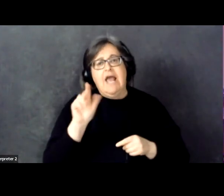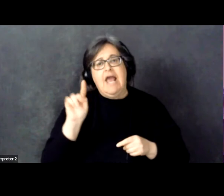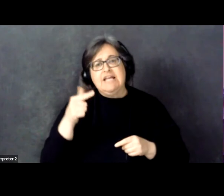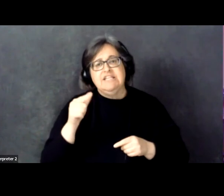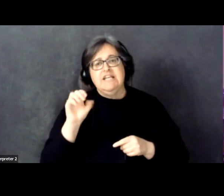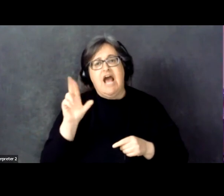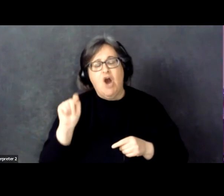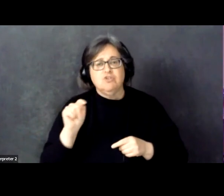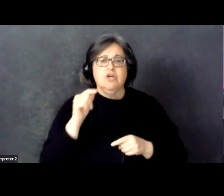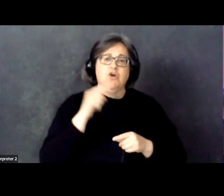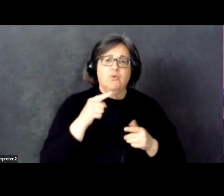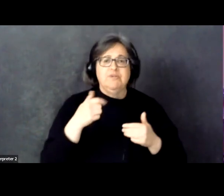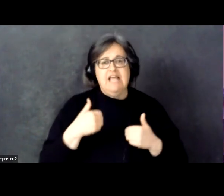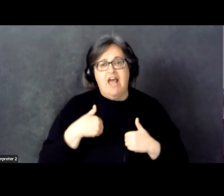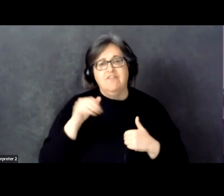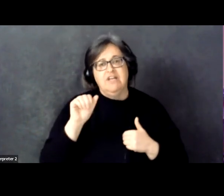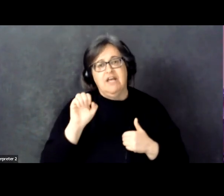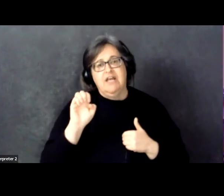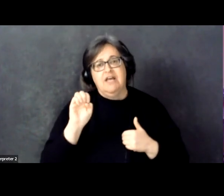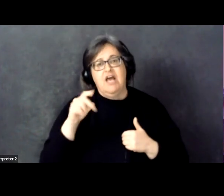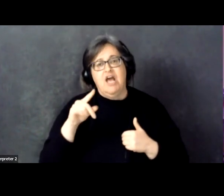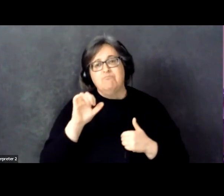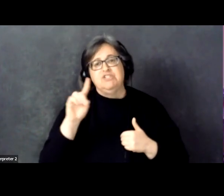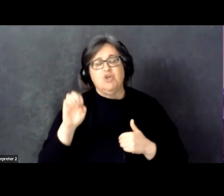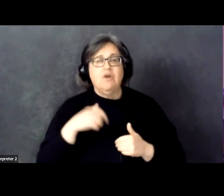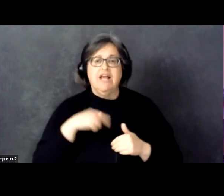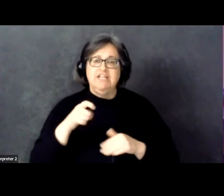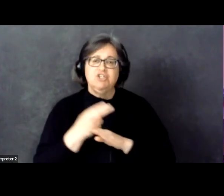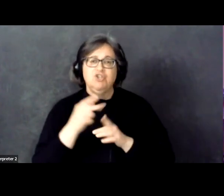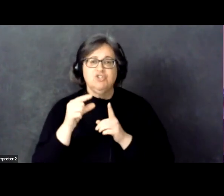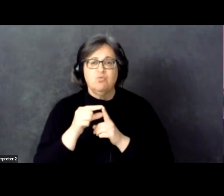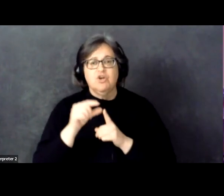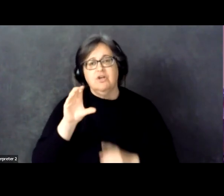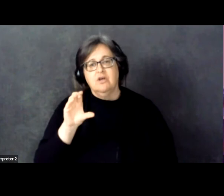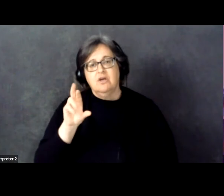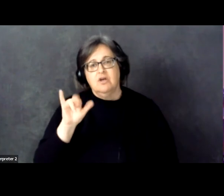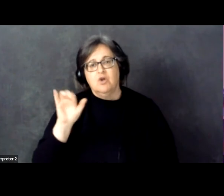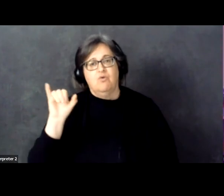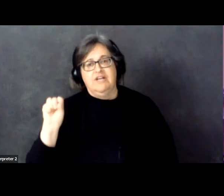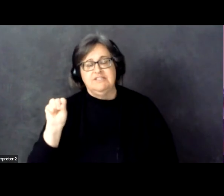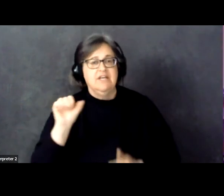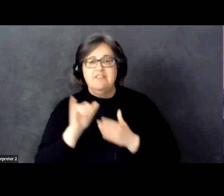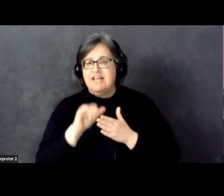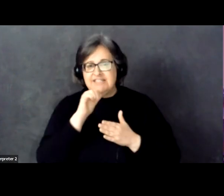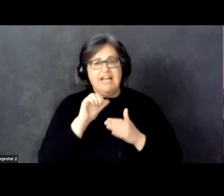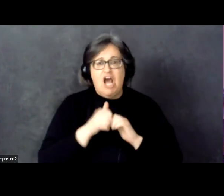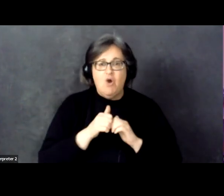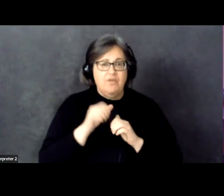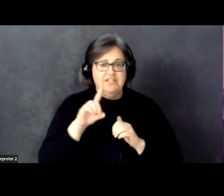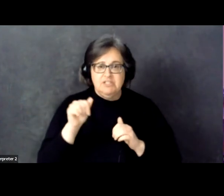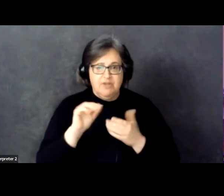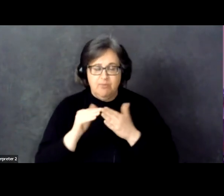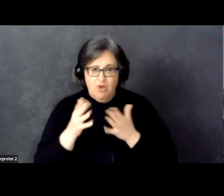an episode, instead of using the word crisis. This was not the way that the disability community wanted to describe it.